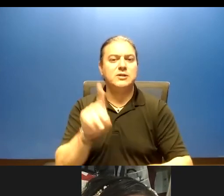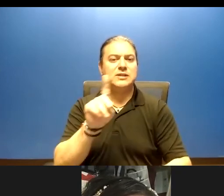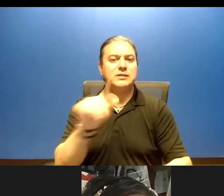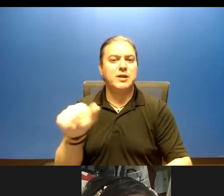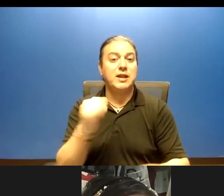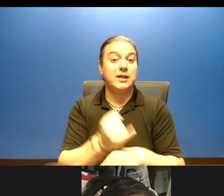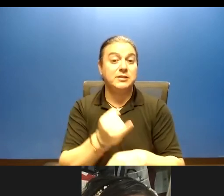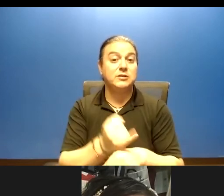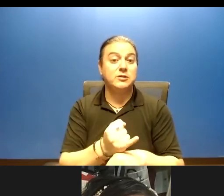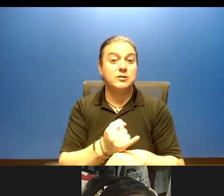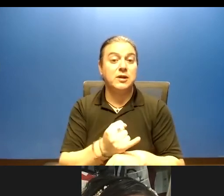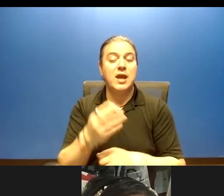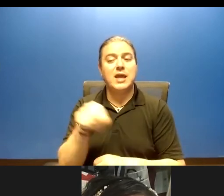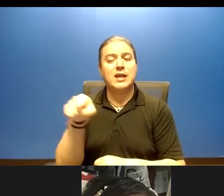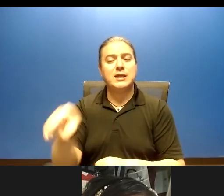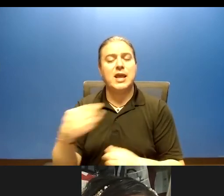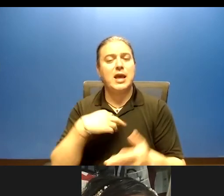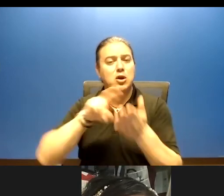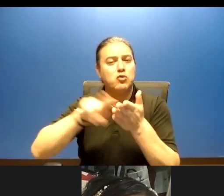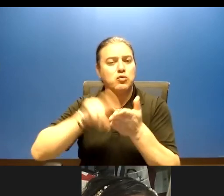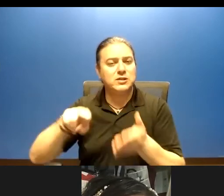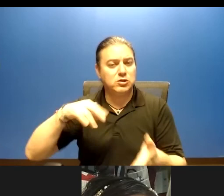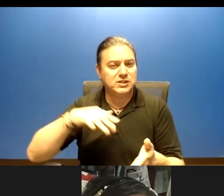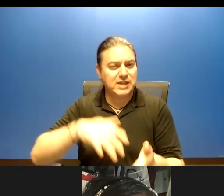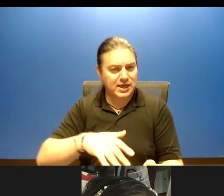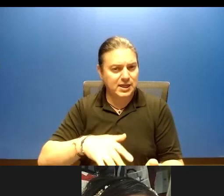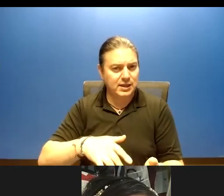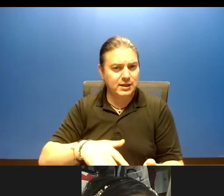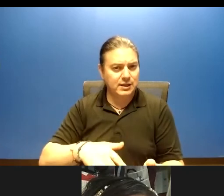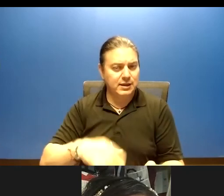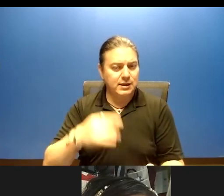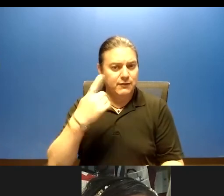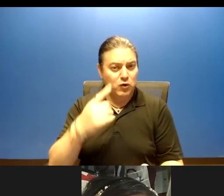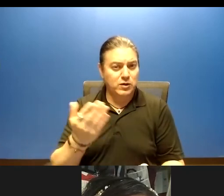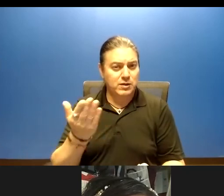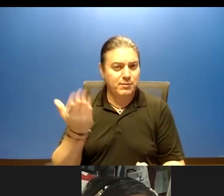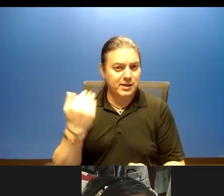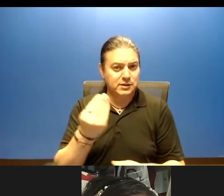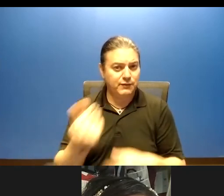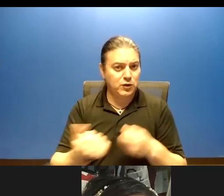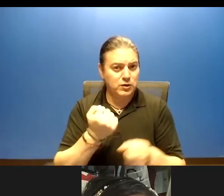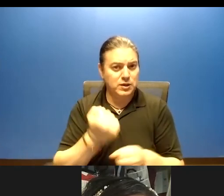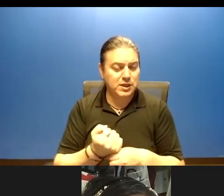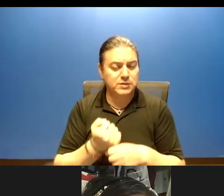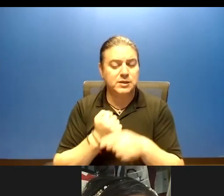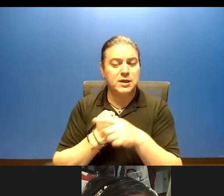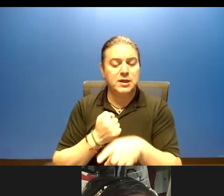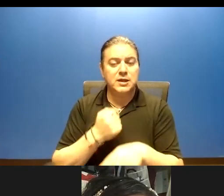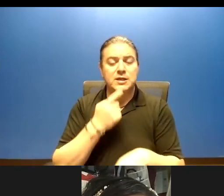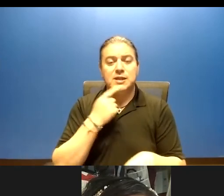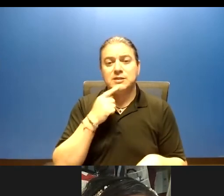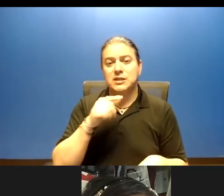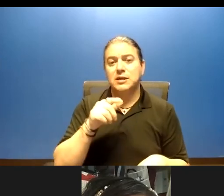a research study over the last couple of years, and they basically say, I want to believe it's 28% more